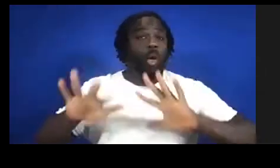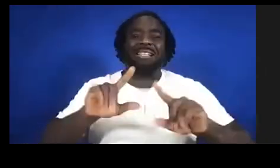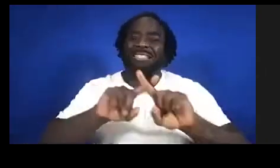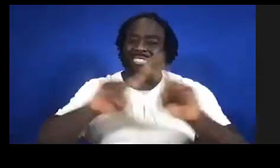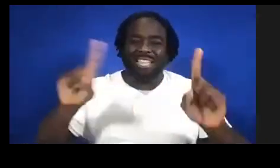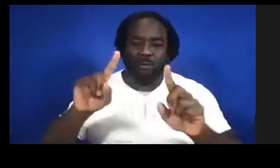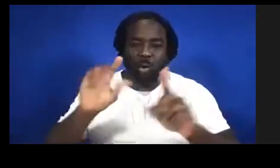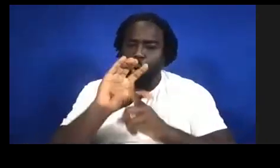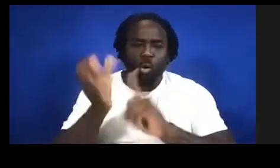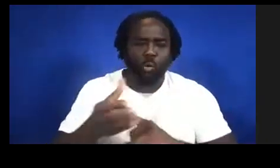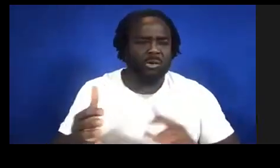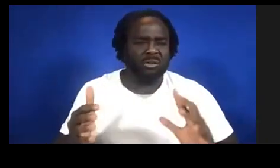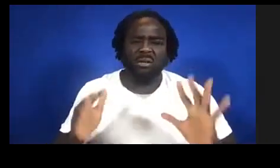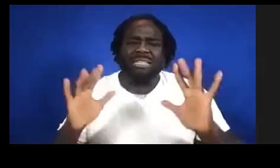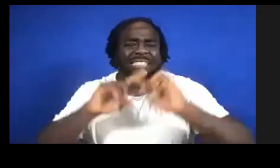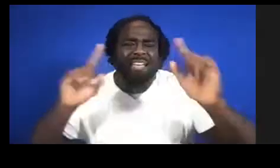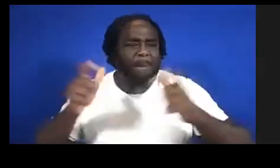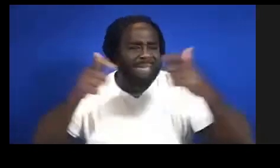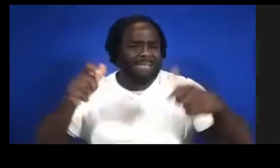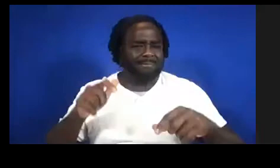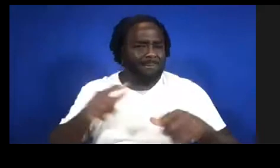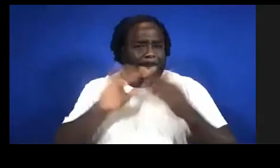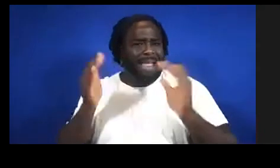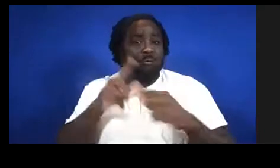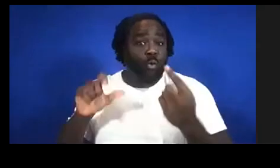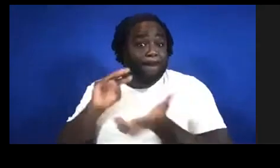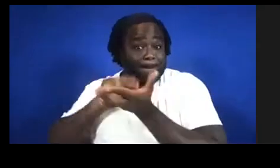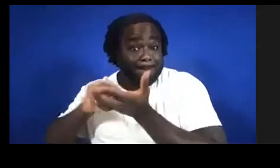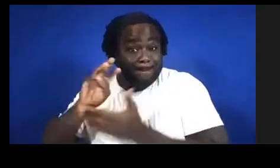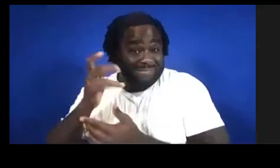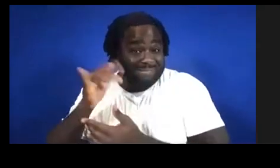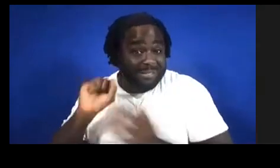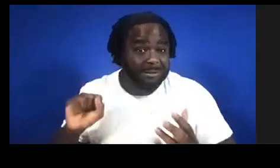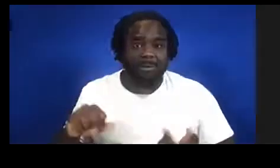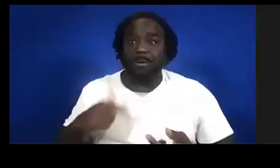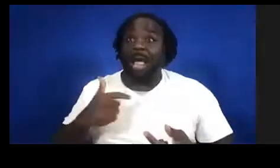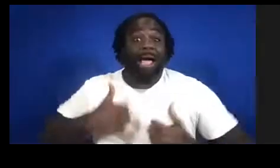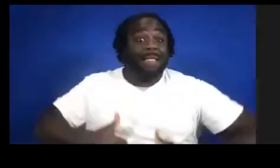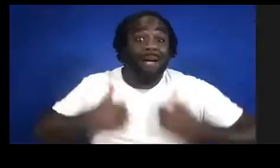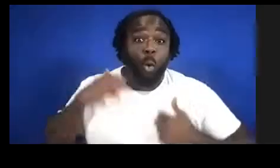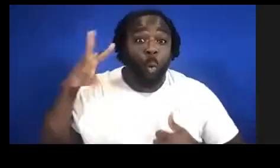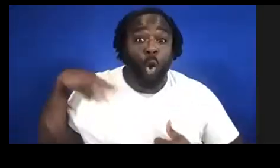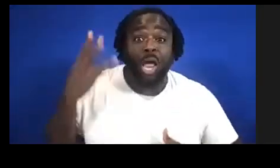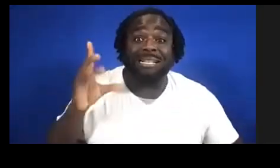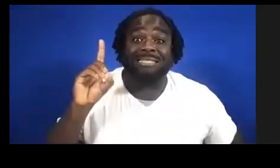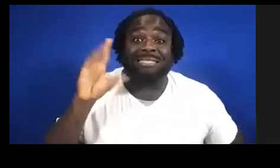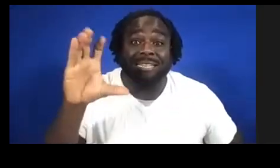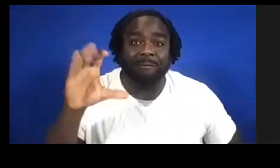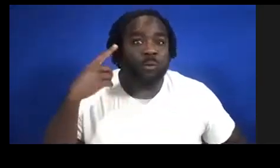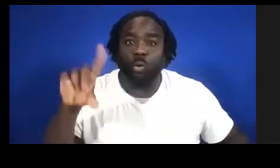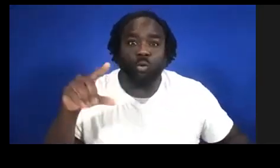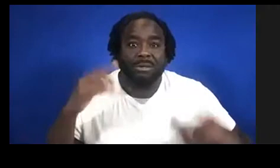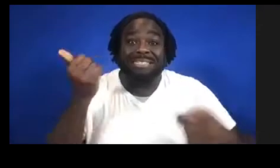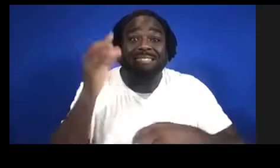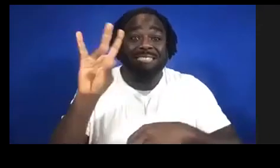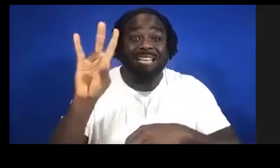So yeah, it's a lot of hiking that goes on here in Southern California. It's a different culture, right? There's a lot of differences between